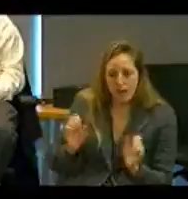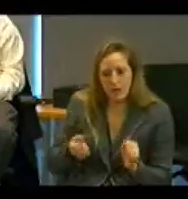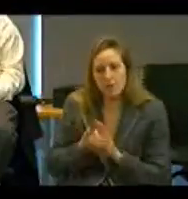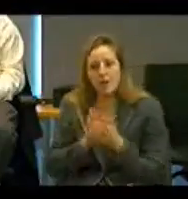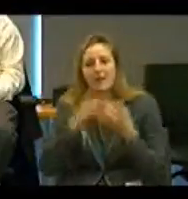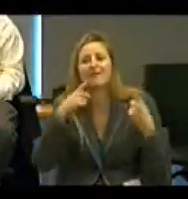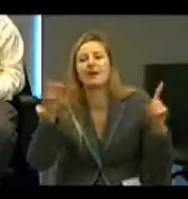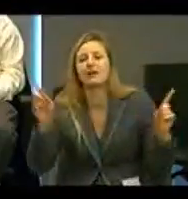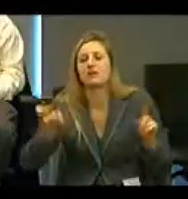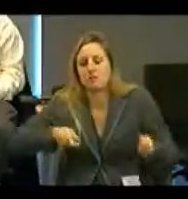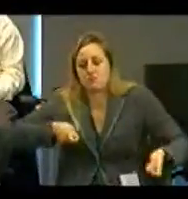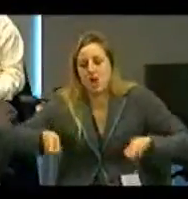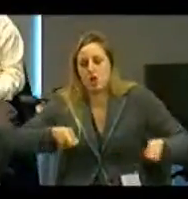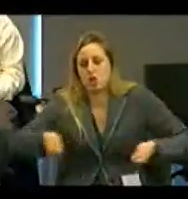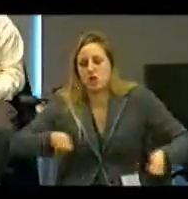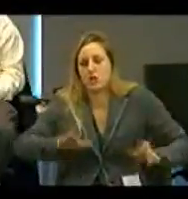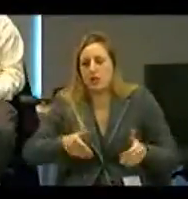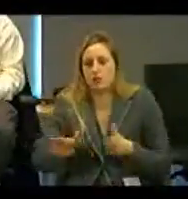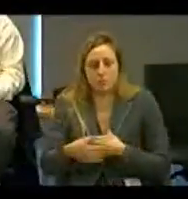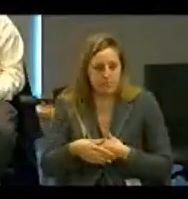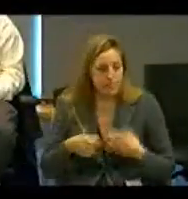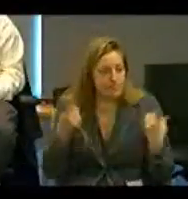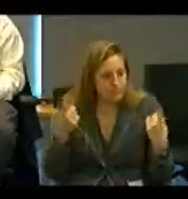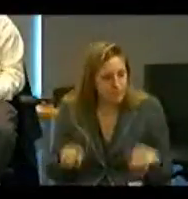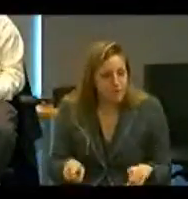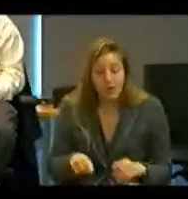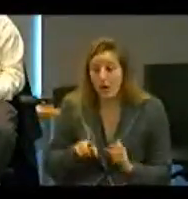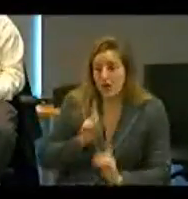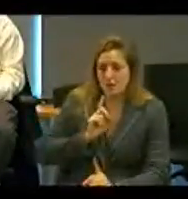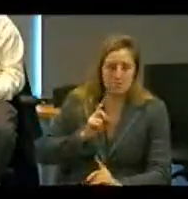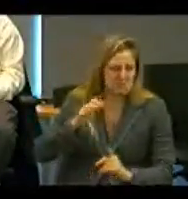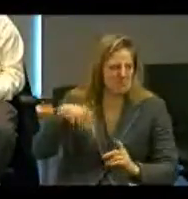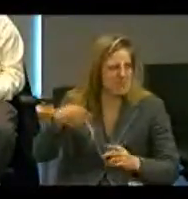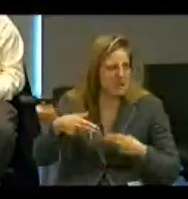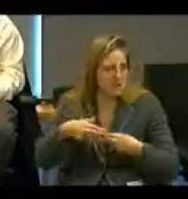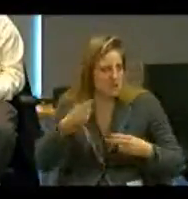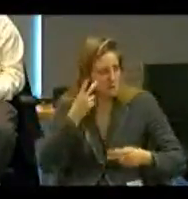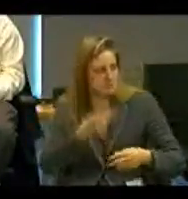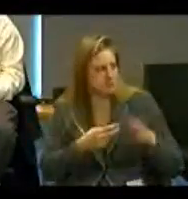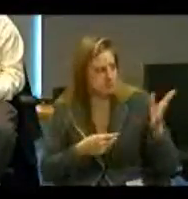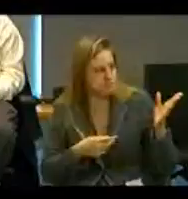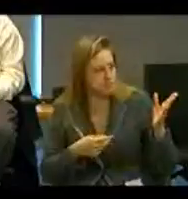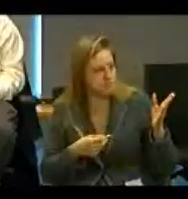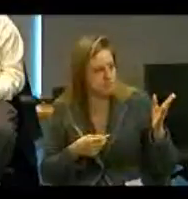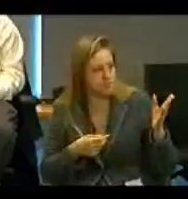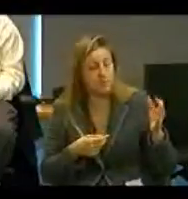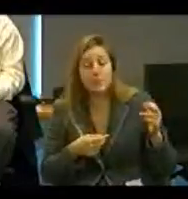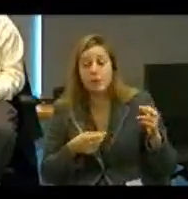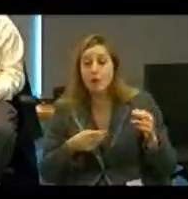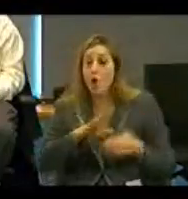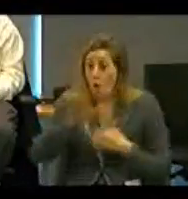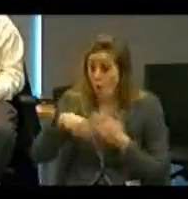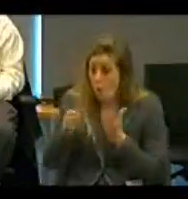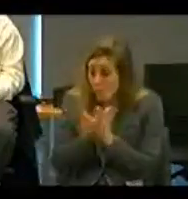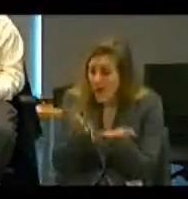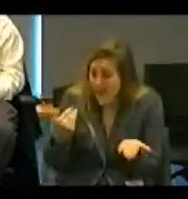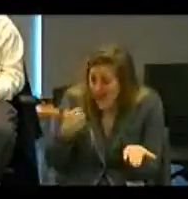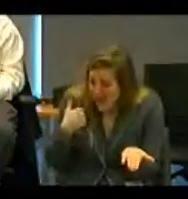from personal experience. And I would point out, if we go to the next slide, that there's a whole book